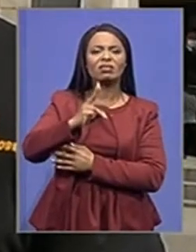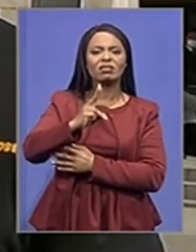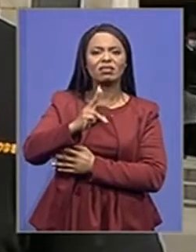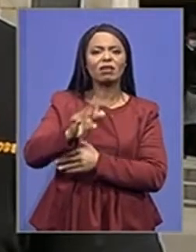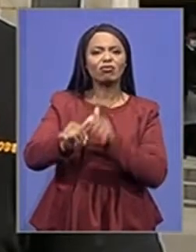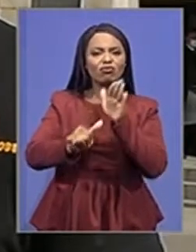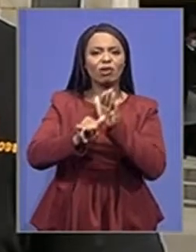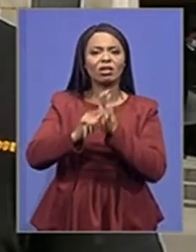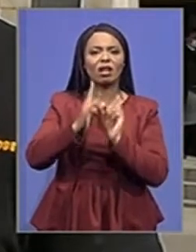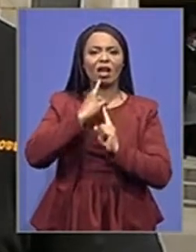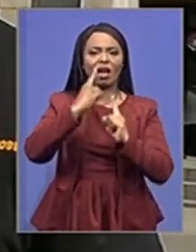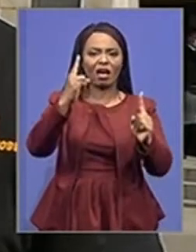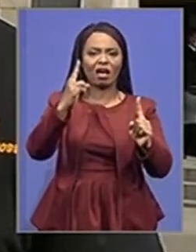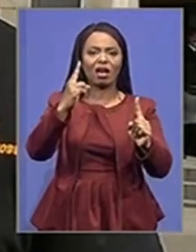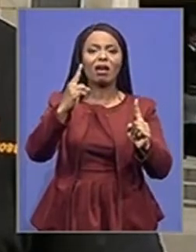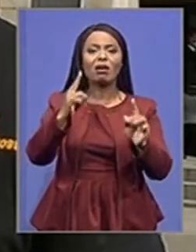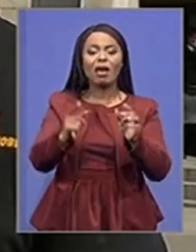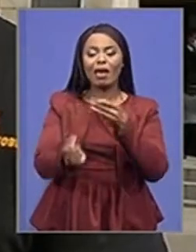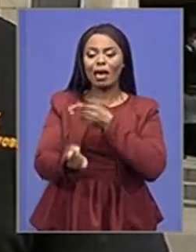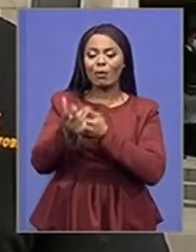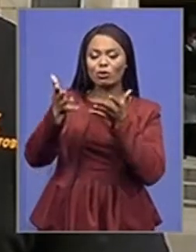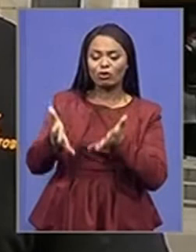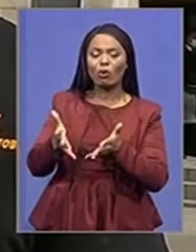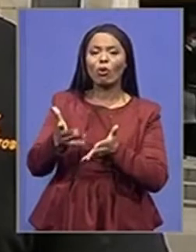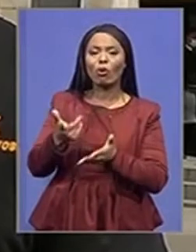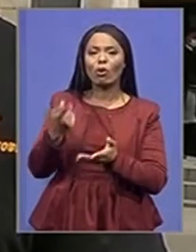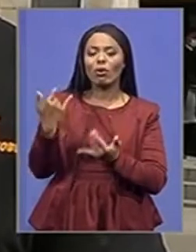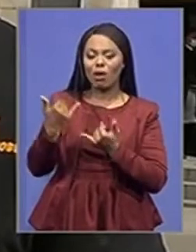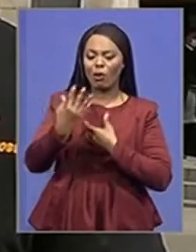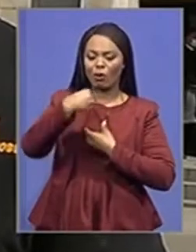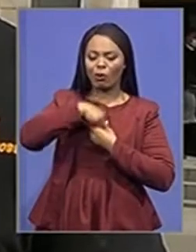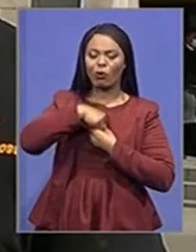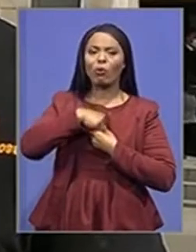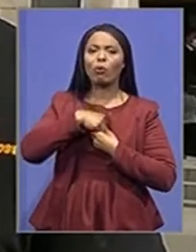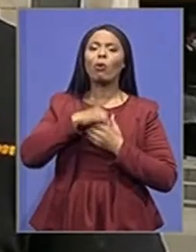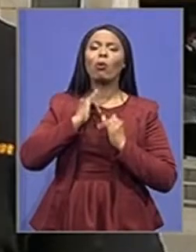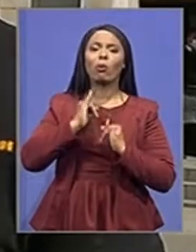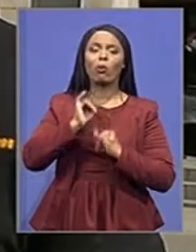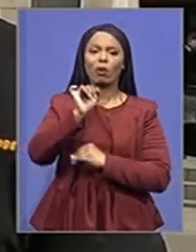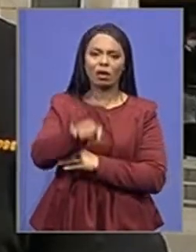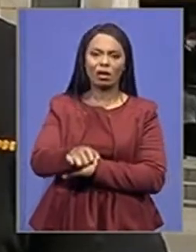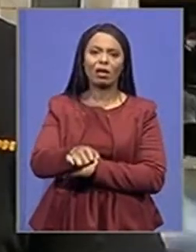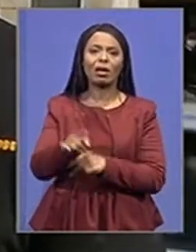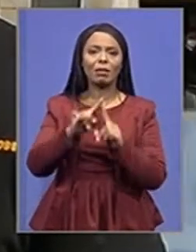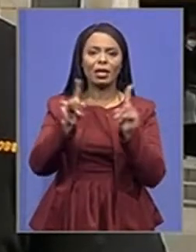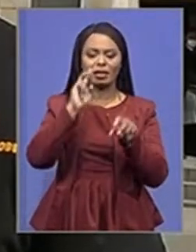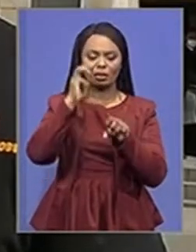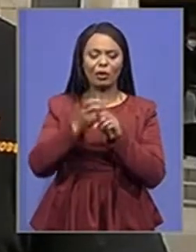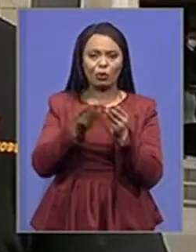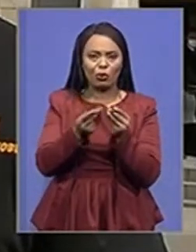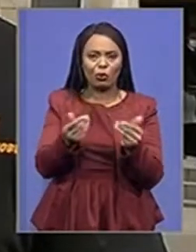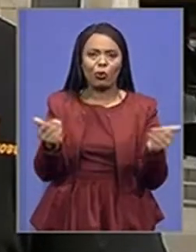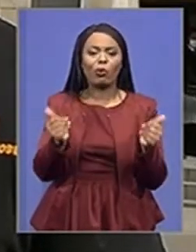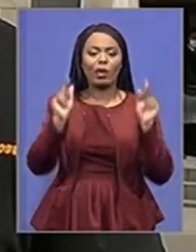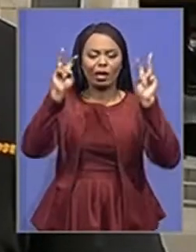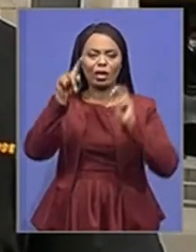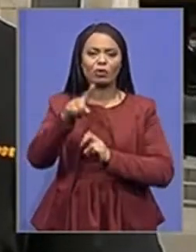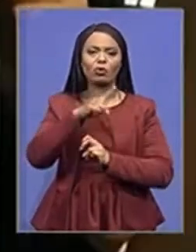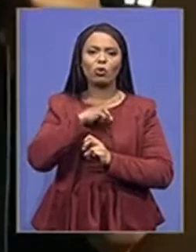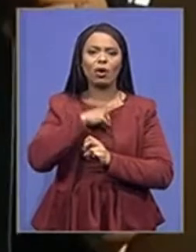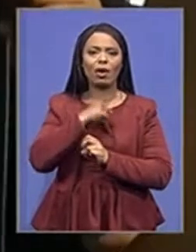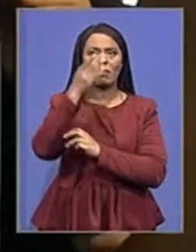of reason. What has happened here, it will forever be in our hearts, and as men we need to take a collective approach as